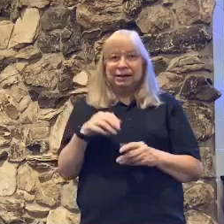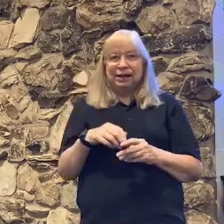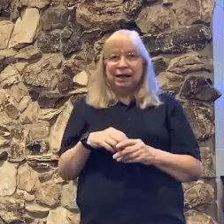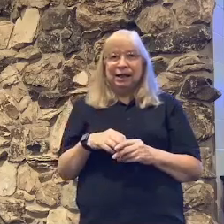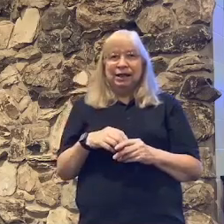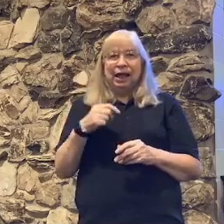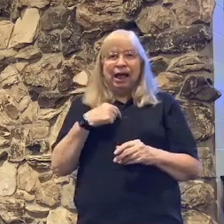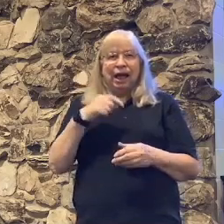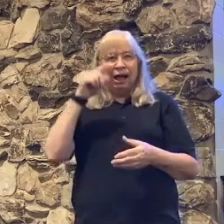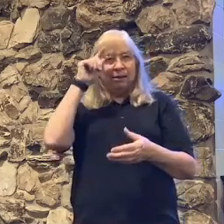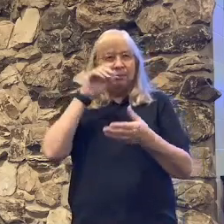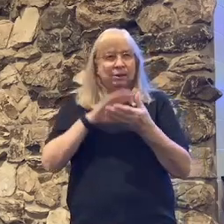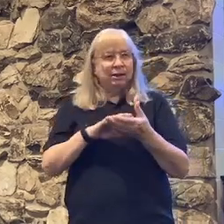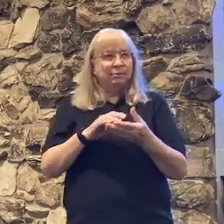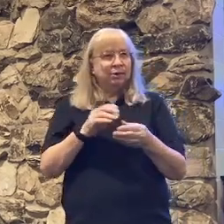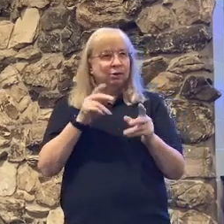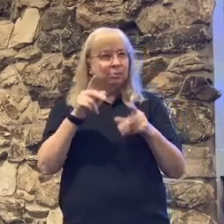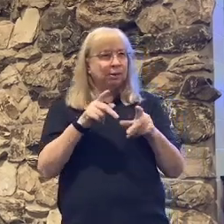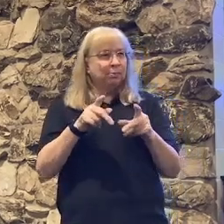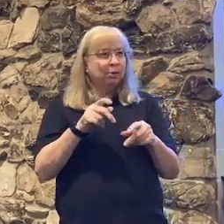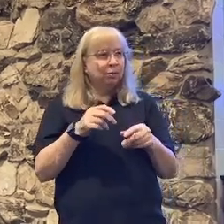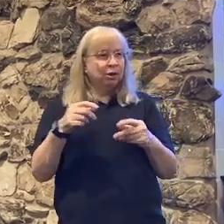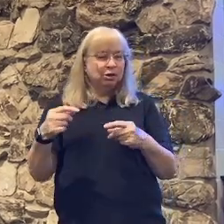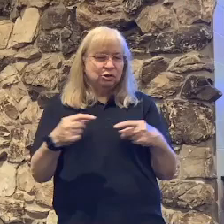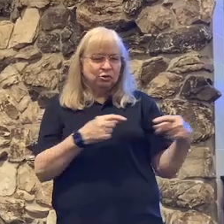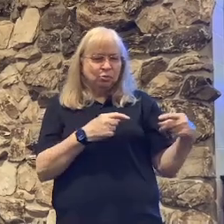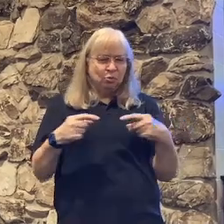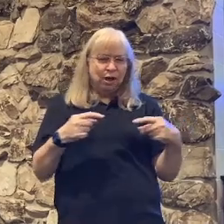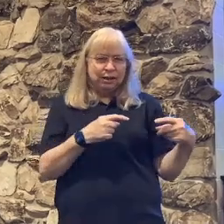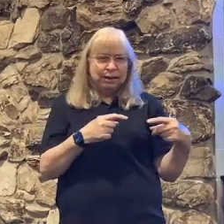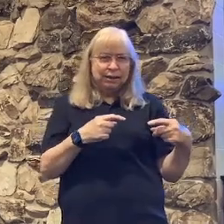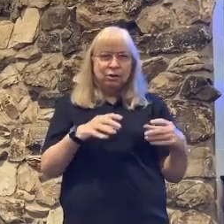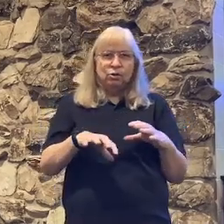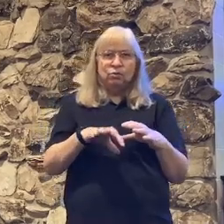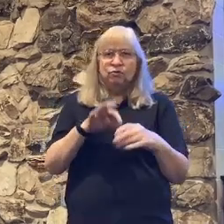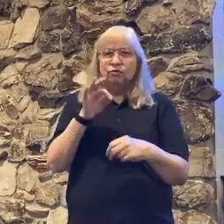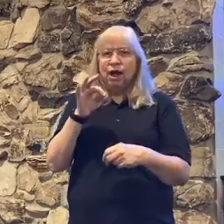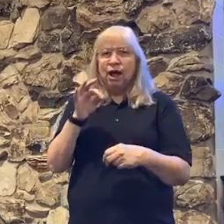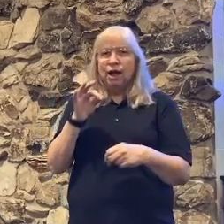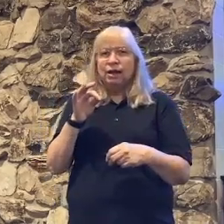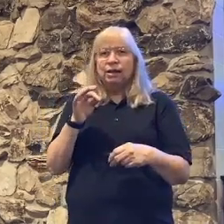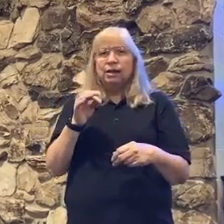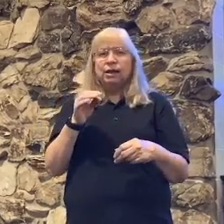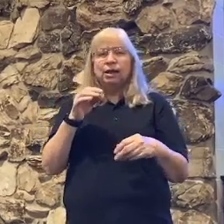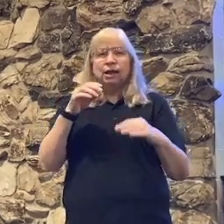I believe that there are people who are struggling to